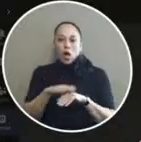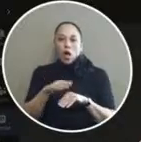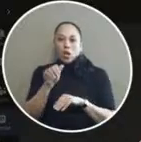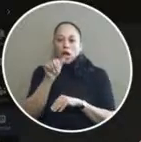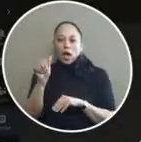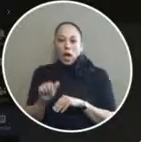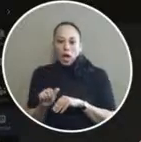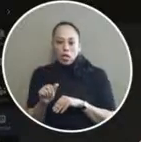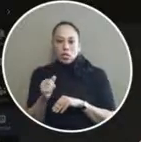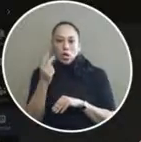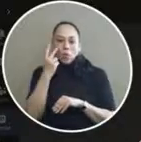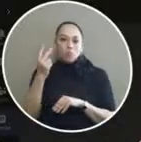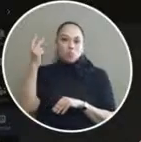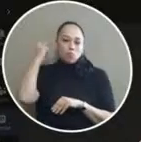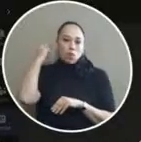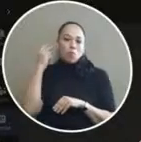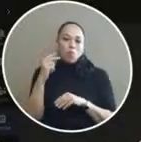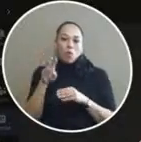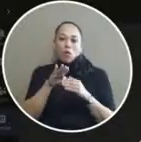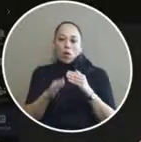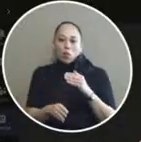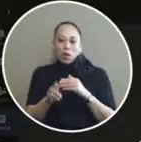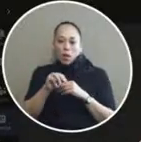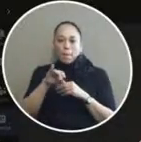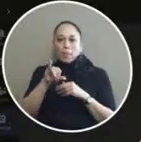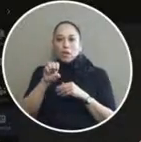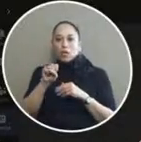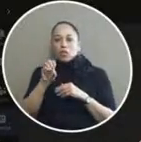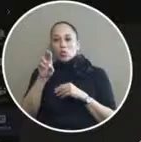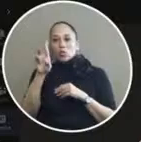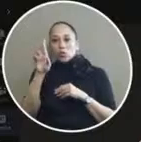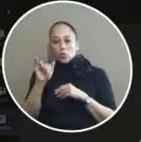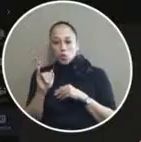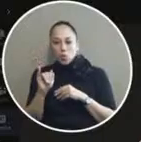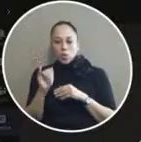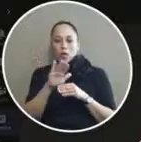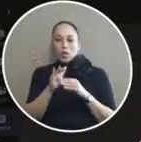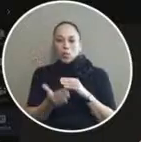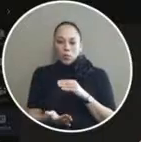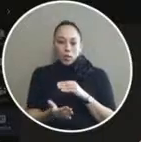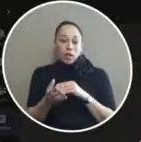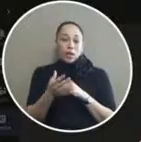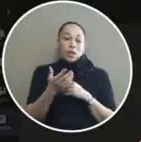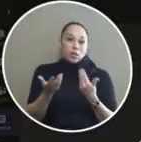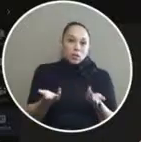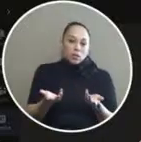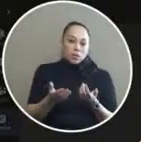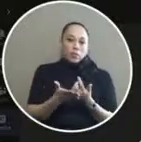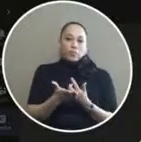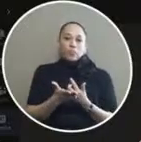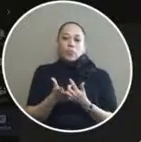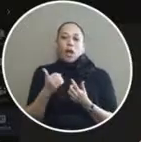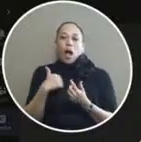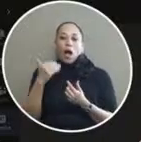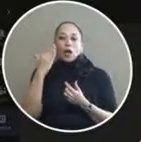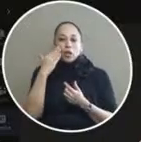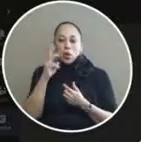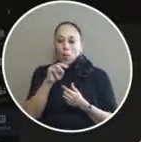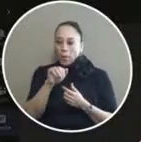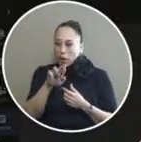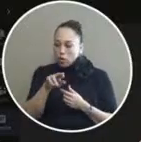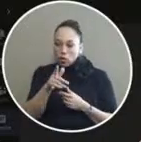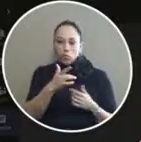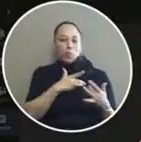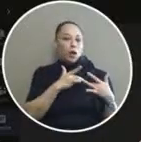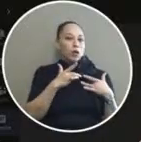over Memorial Day weekend, at the Ozarks in Missouri over Memorial Day weekend. So I know, Mayor, that you're concerned about